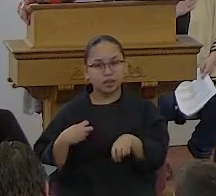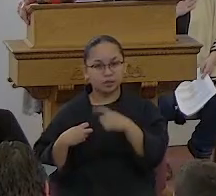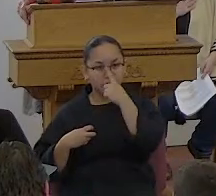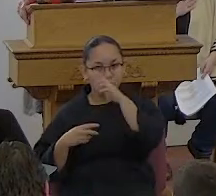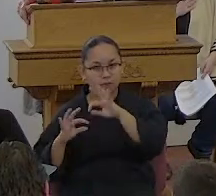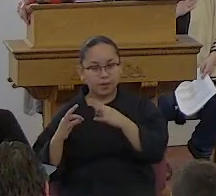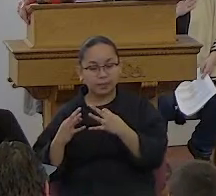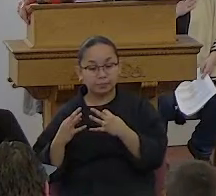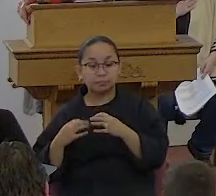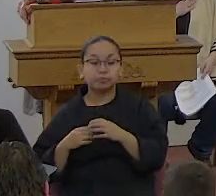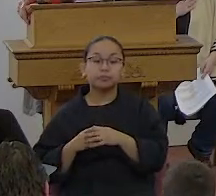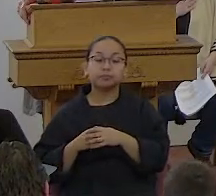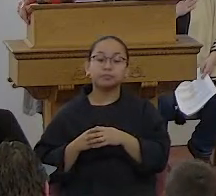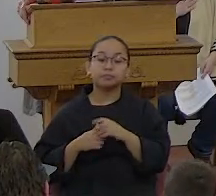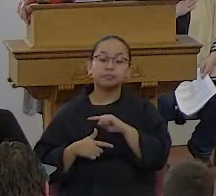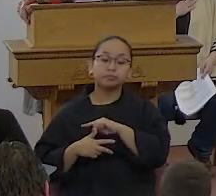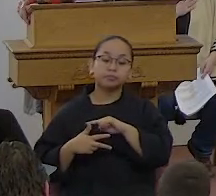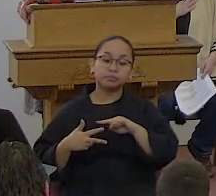Lois